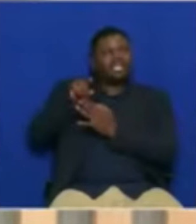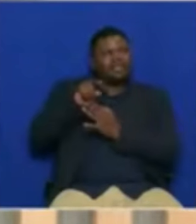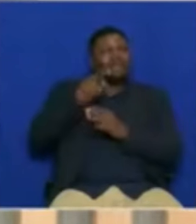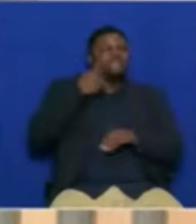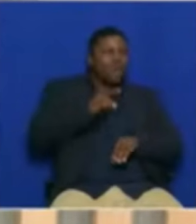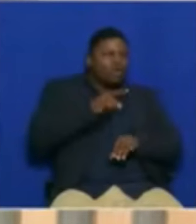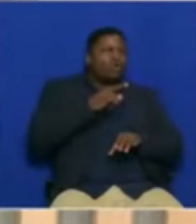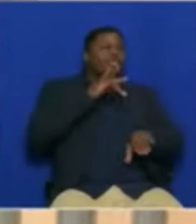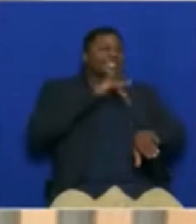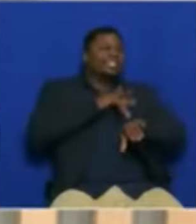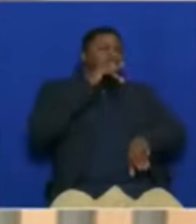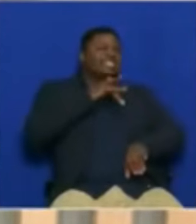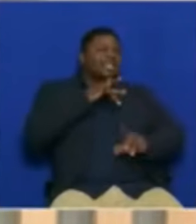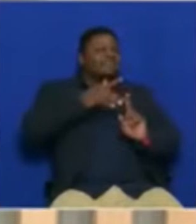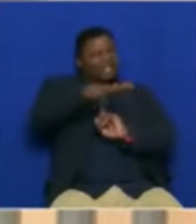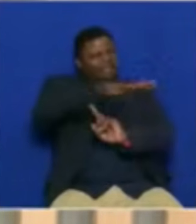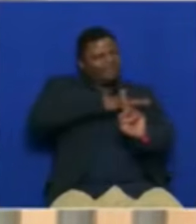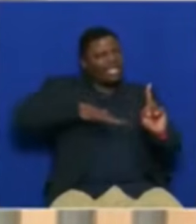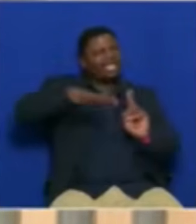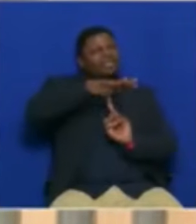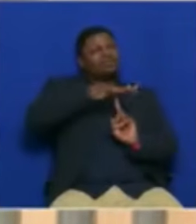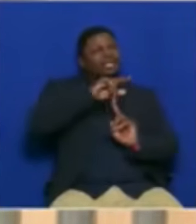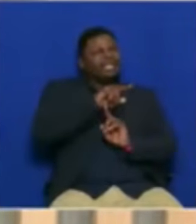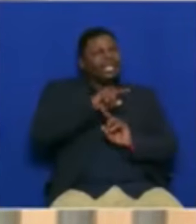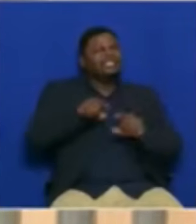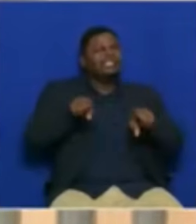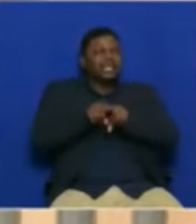extensively described in your affidavit.